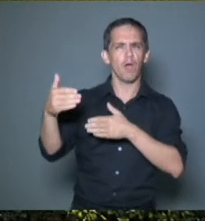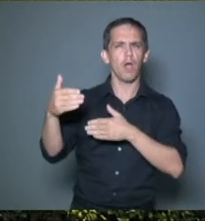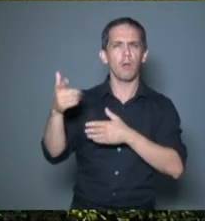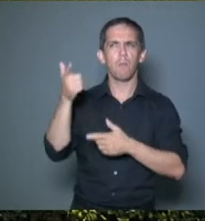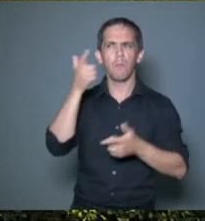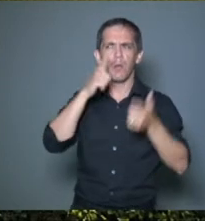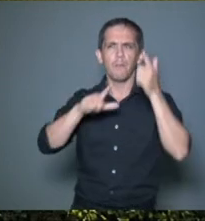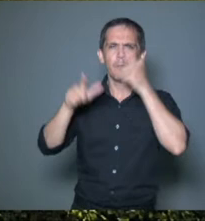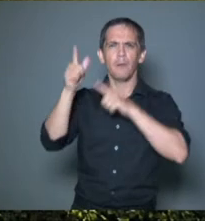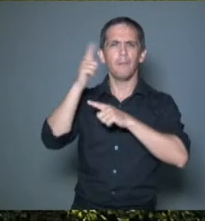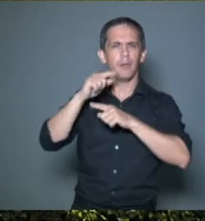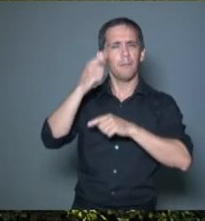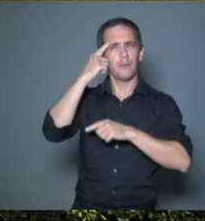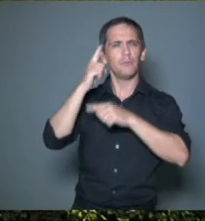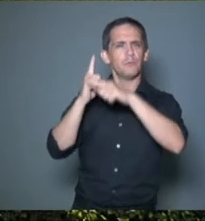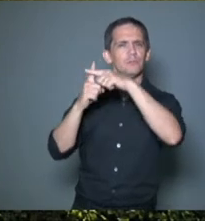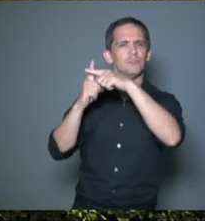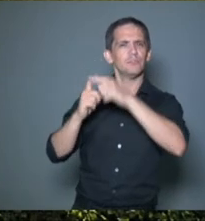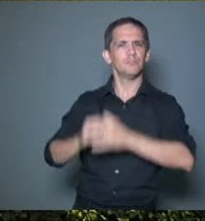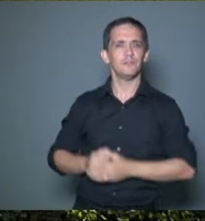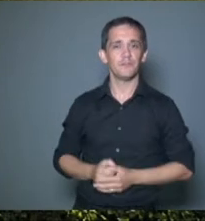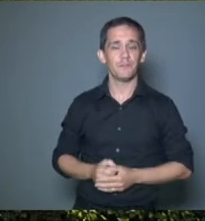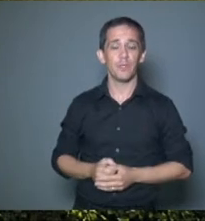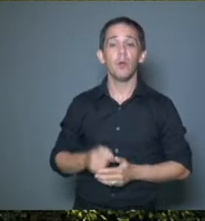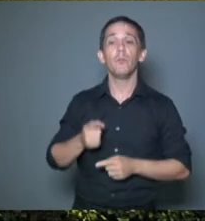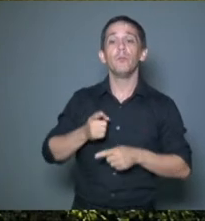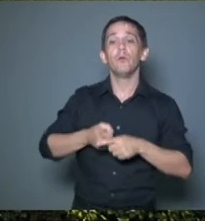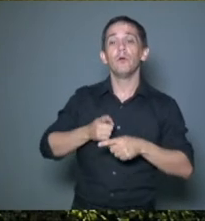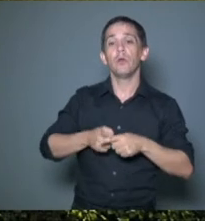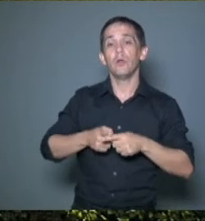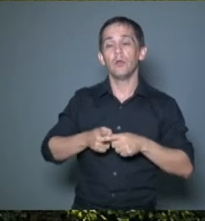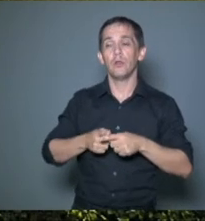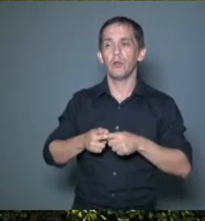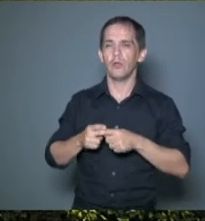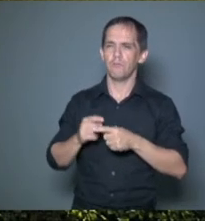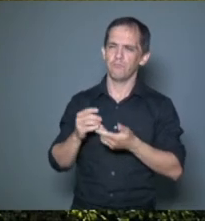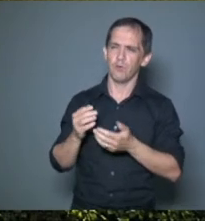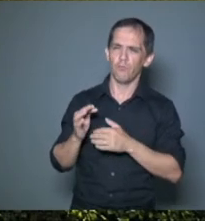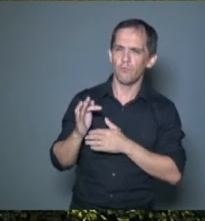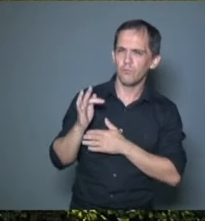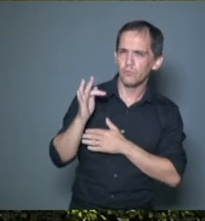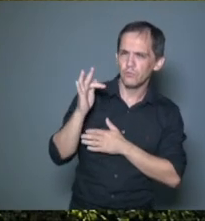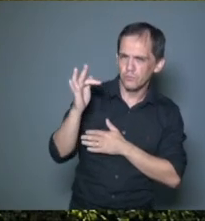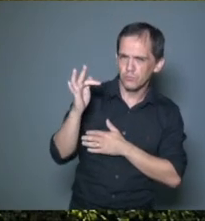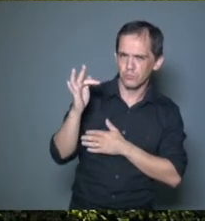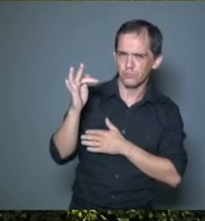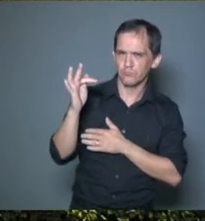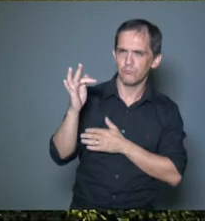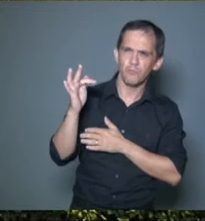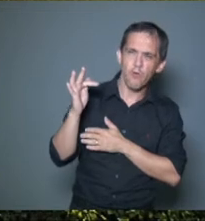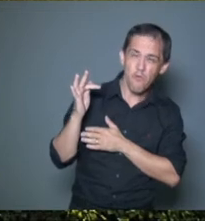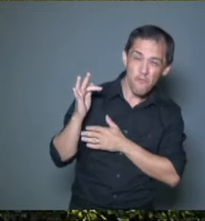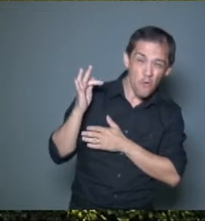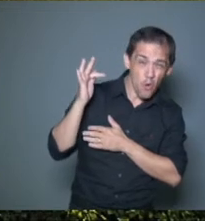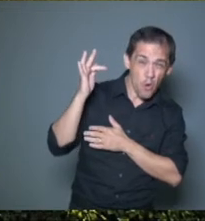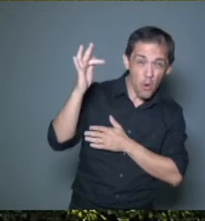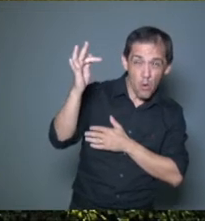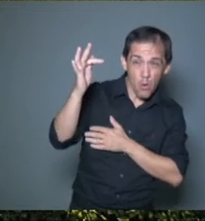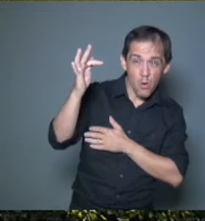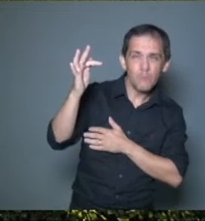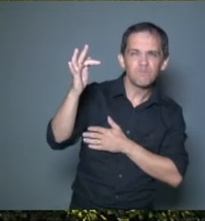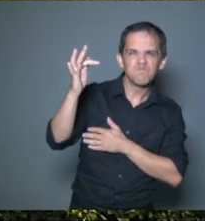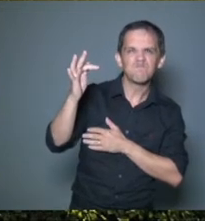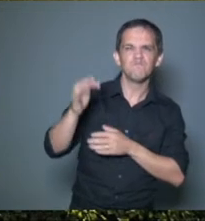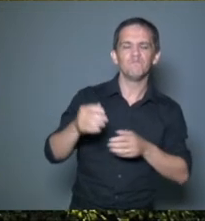the future because when we look at the demand side in the mid to long term, it's